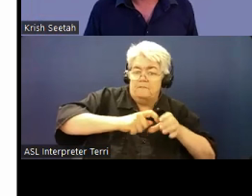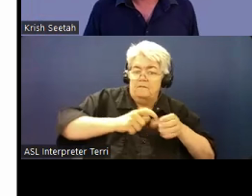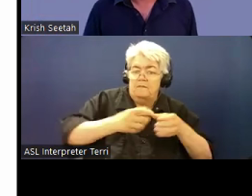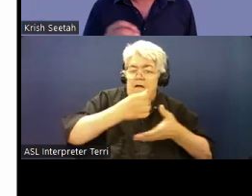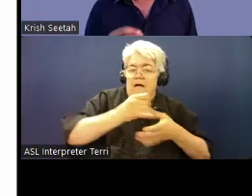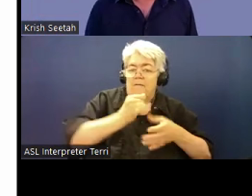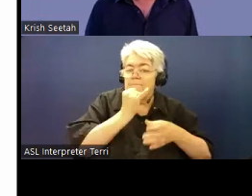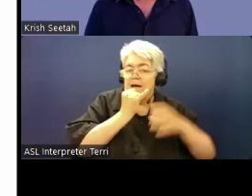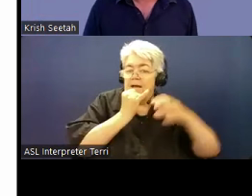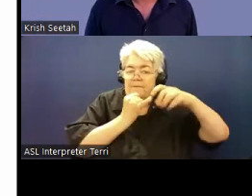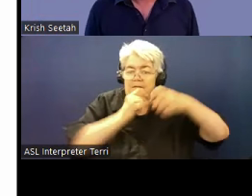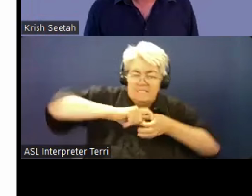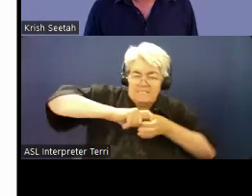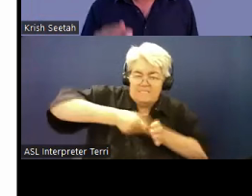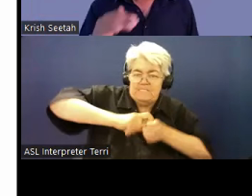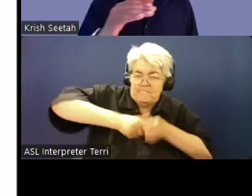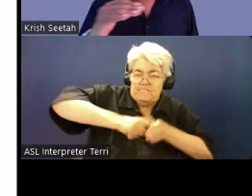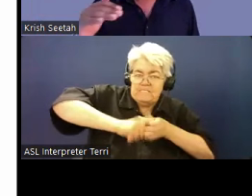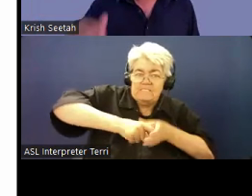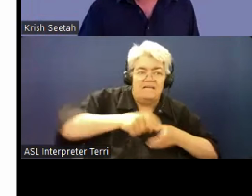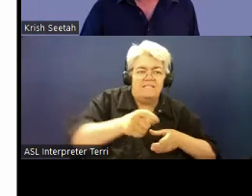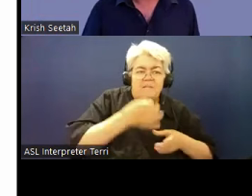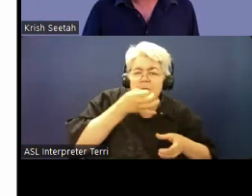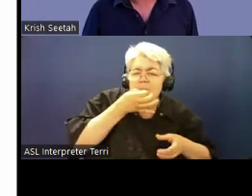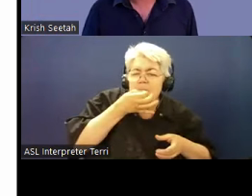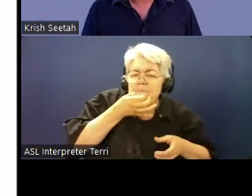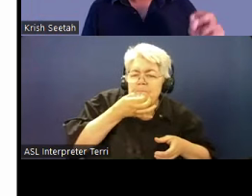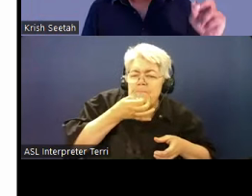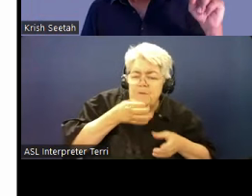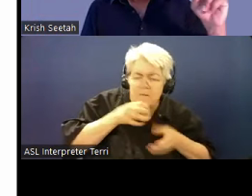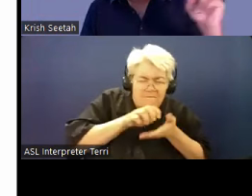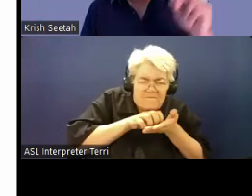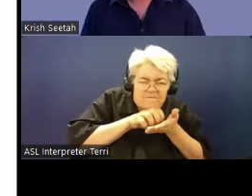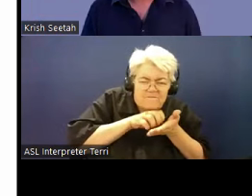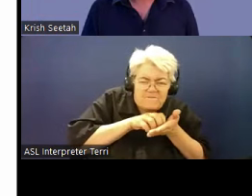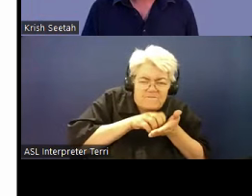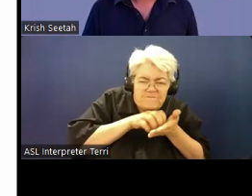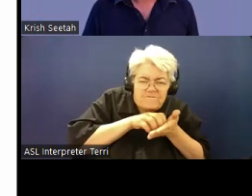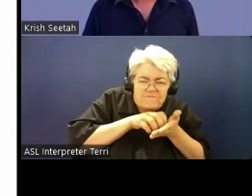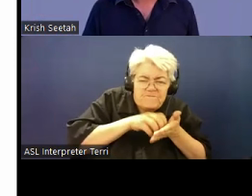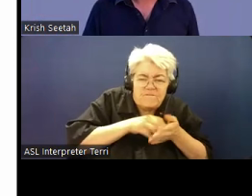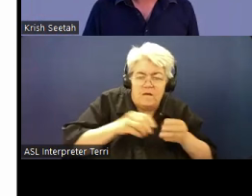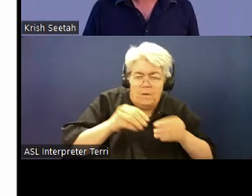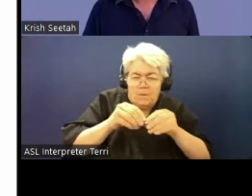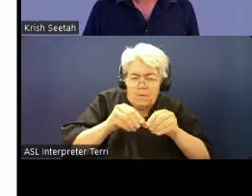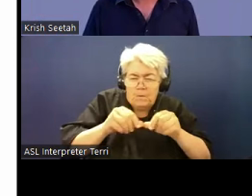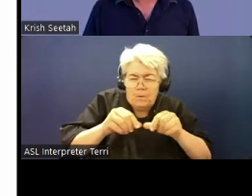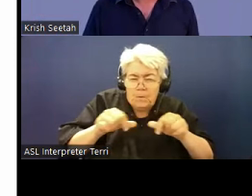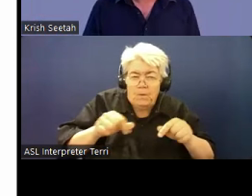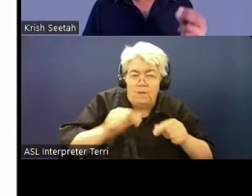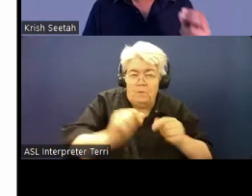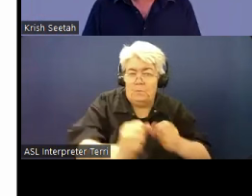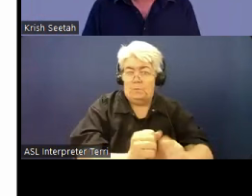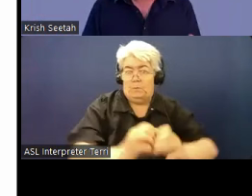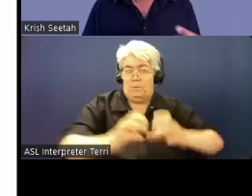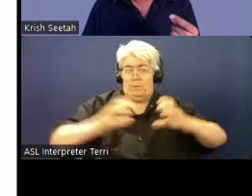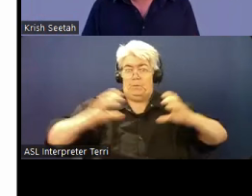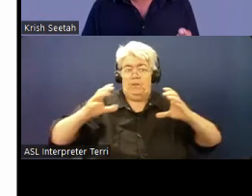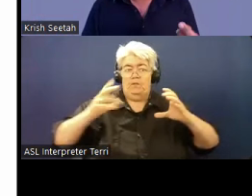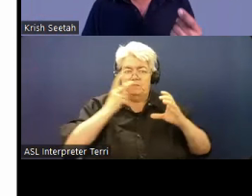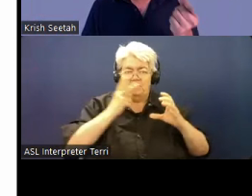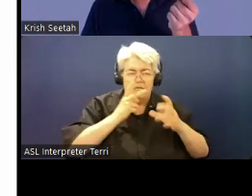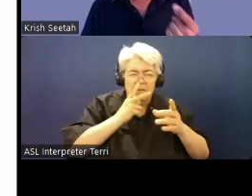very, very fine residue analysis, a micro scale, you're seeing these small burnt